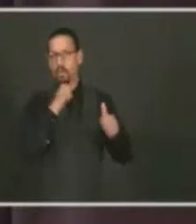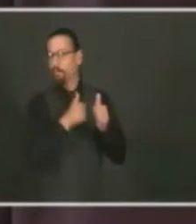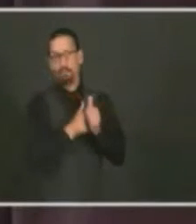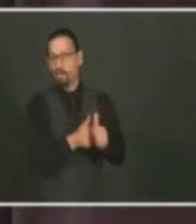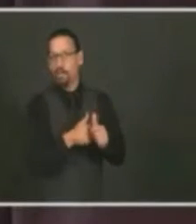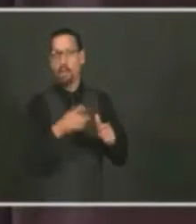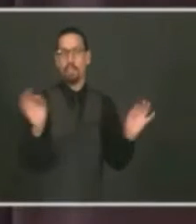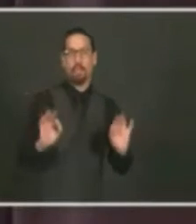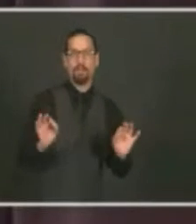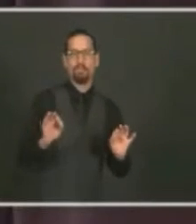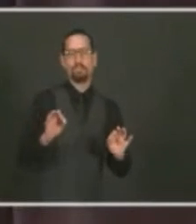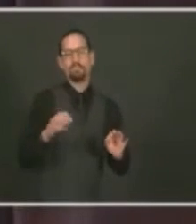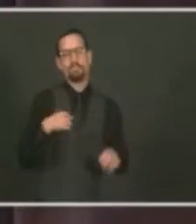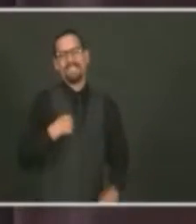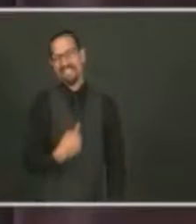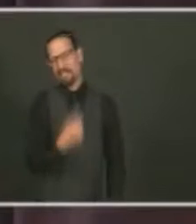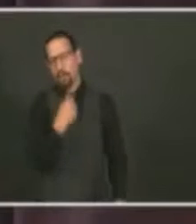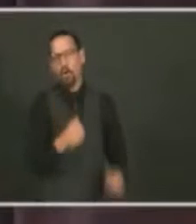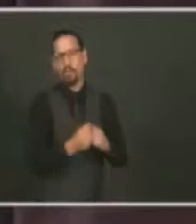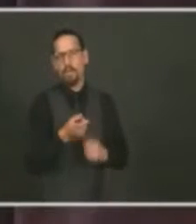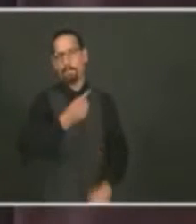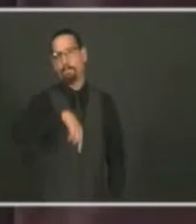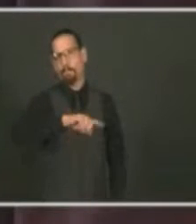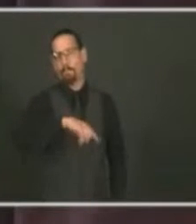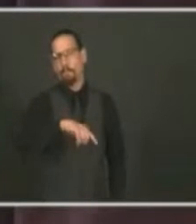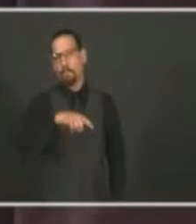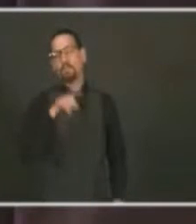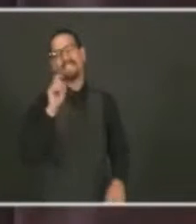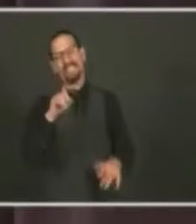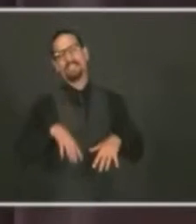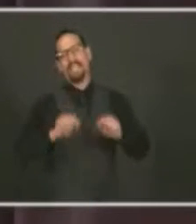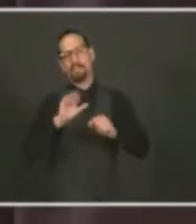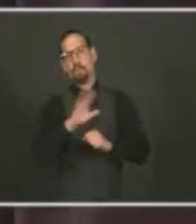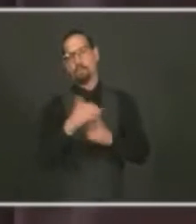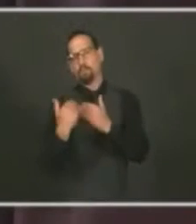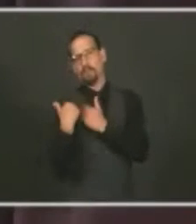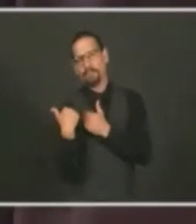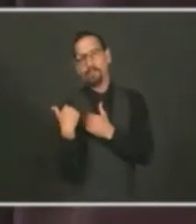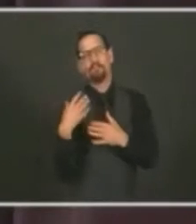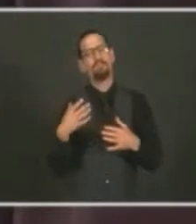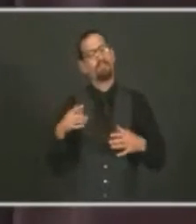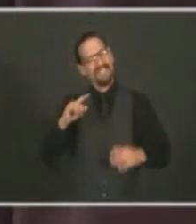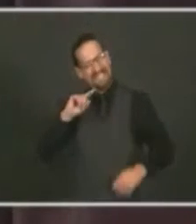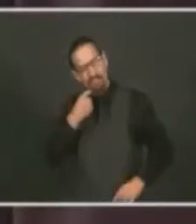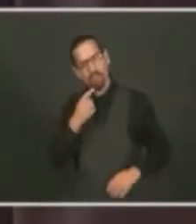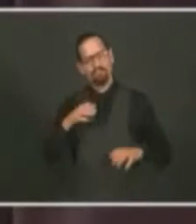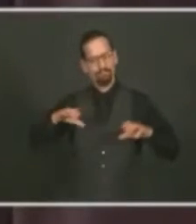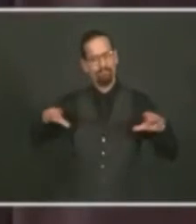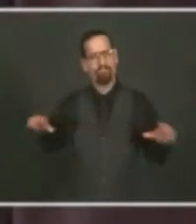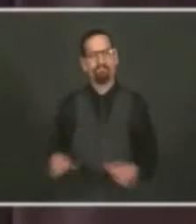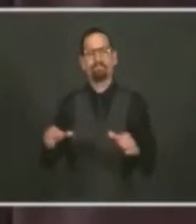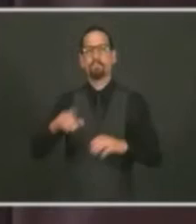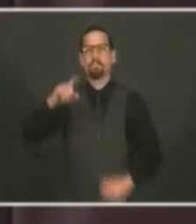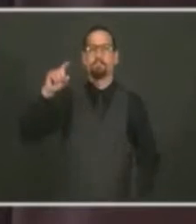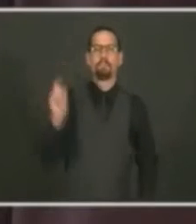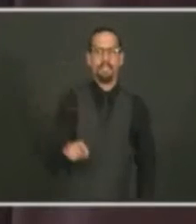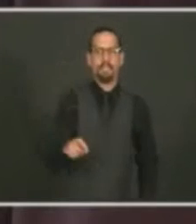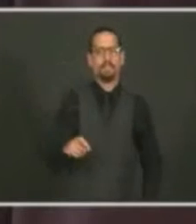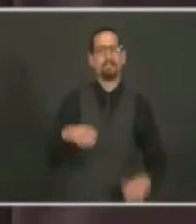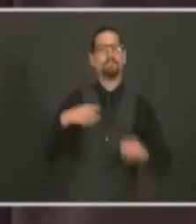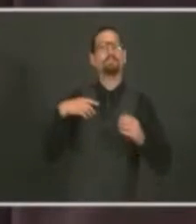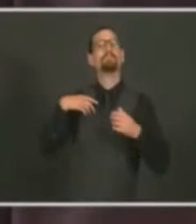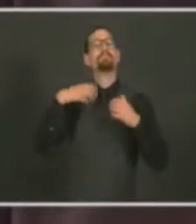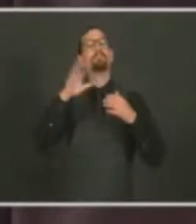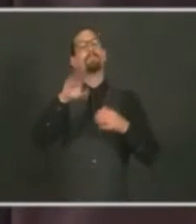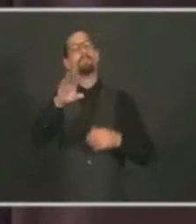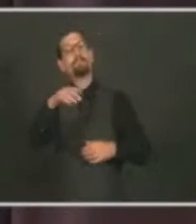that we're going to be convening a young adult task force led by students from across Rhode Island's colleges and universities. The